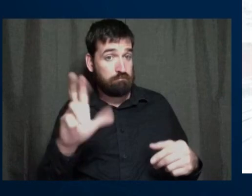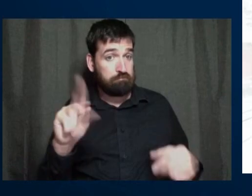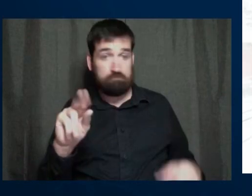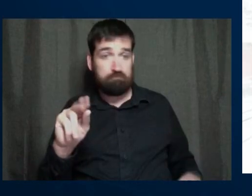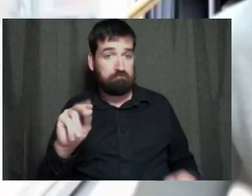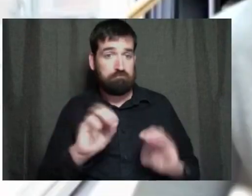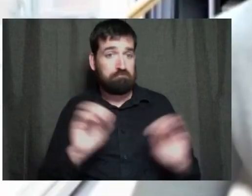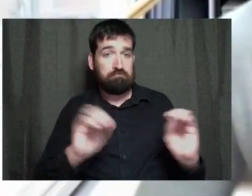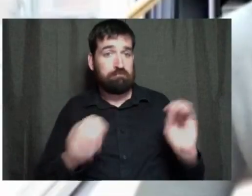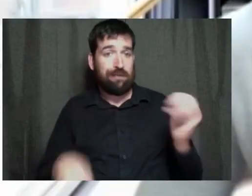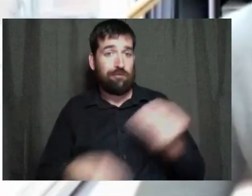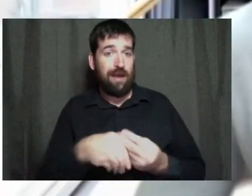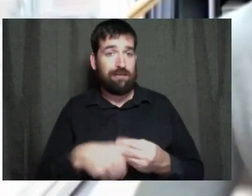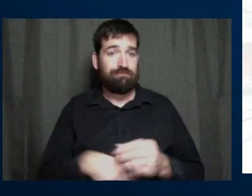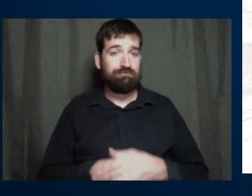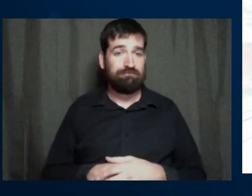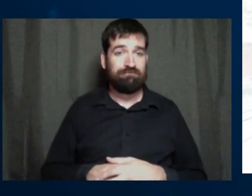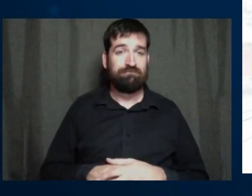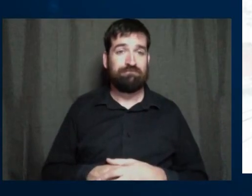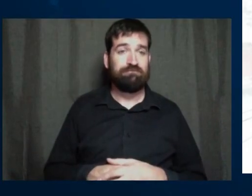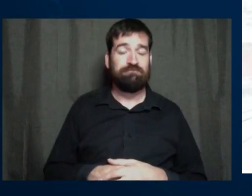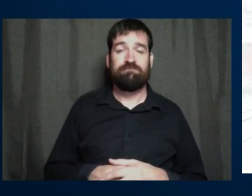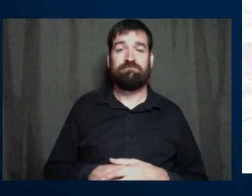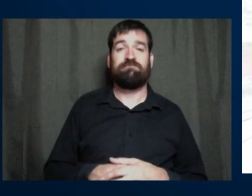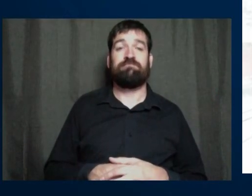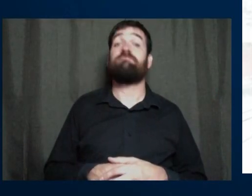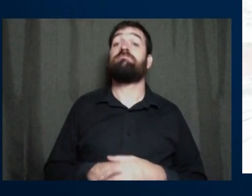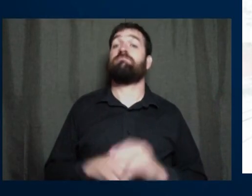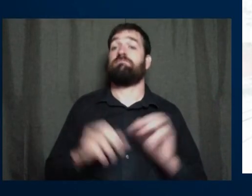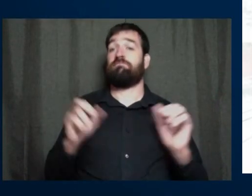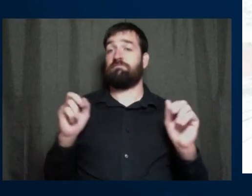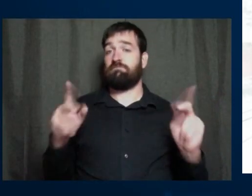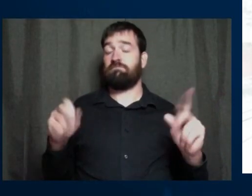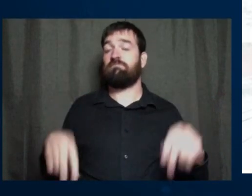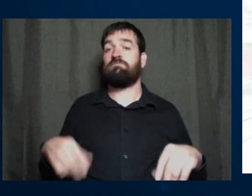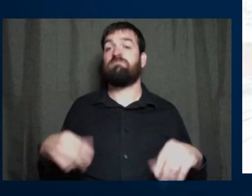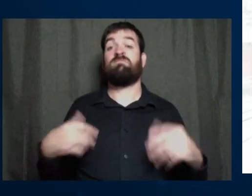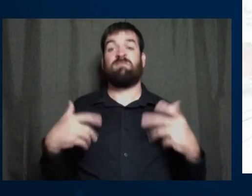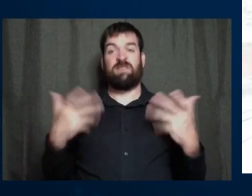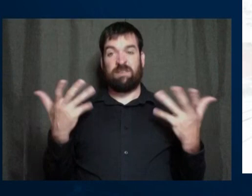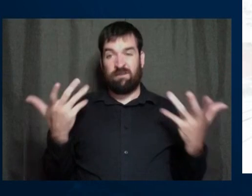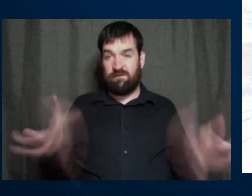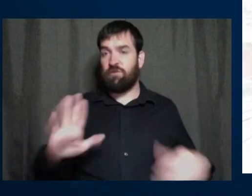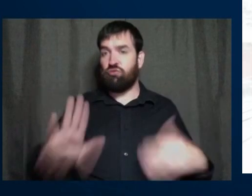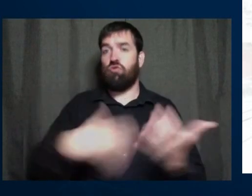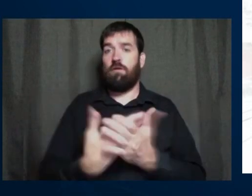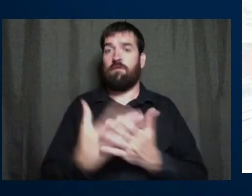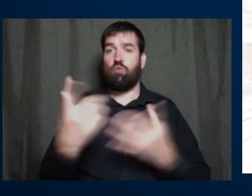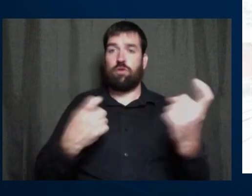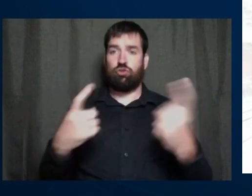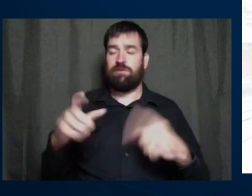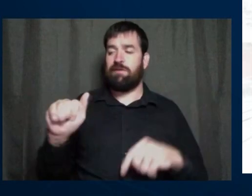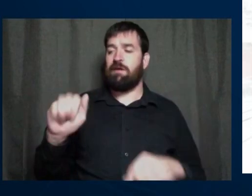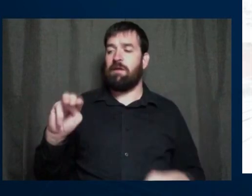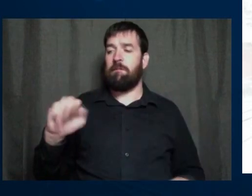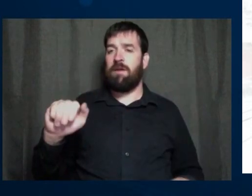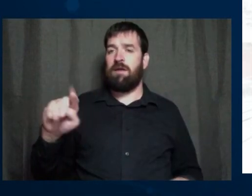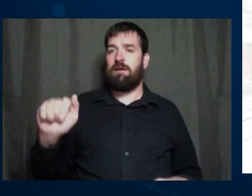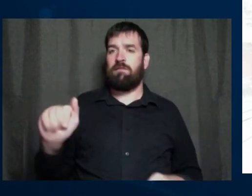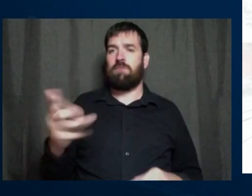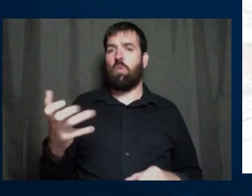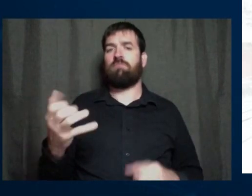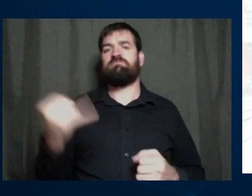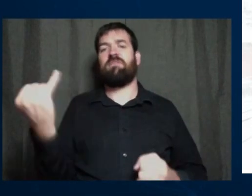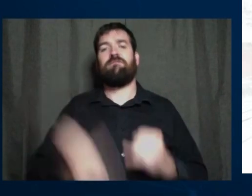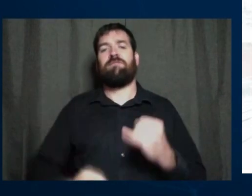add. He's spot Nothing on. to add. Okay, so we've gotten to all of our questions for today. So, Amanda, I want to go back out to you and just get some final thoughts as we head into